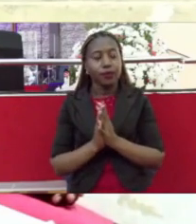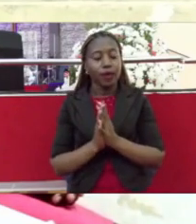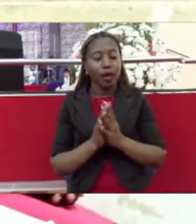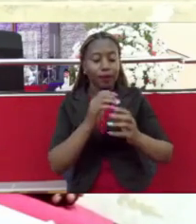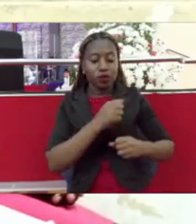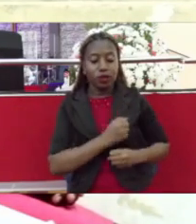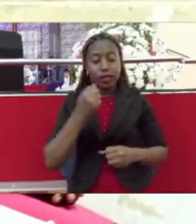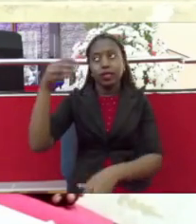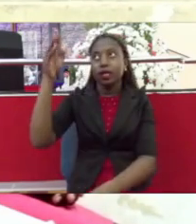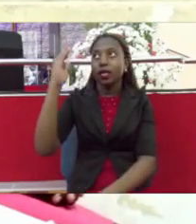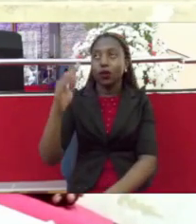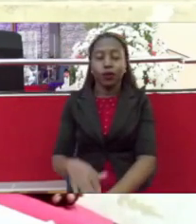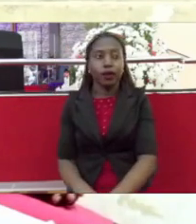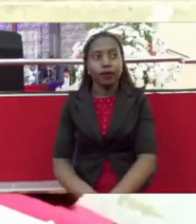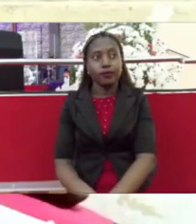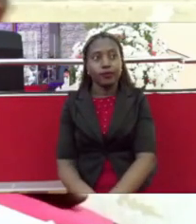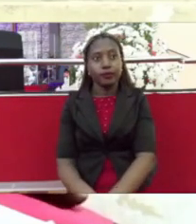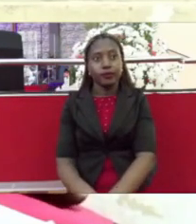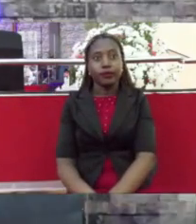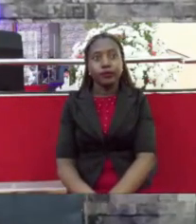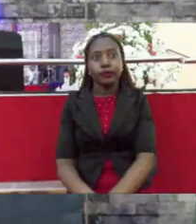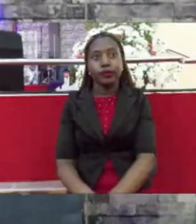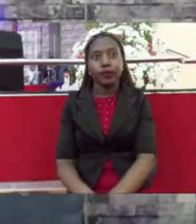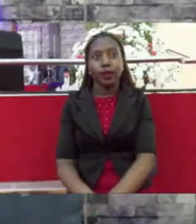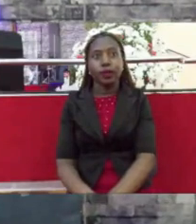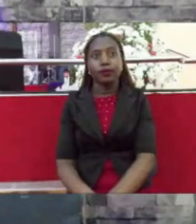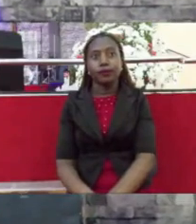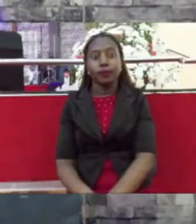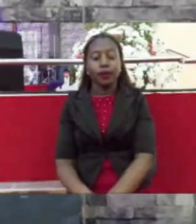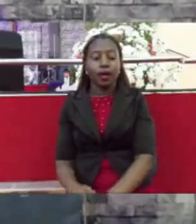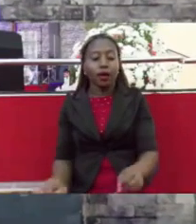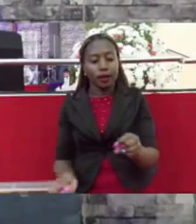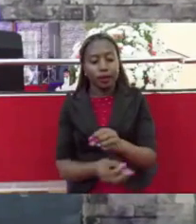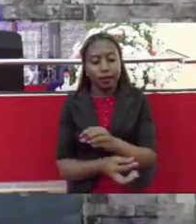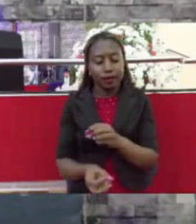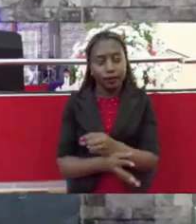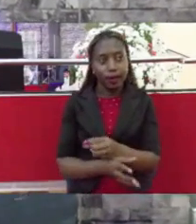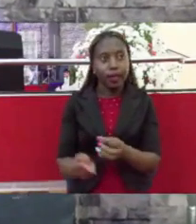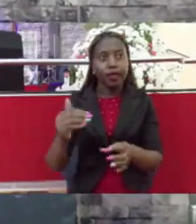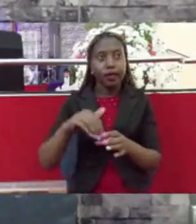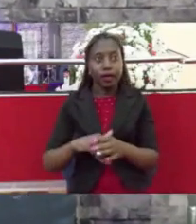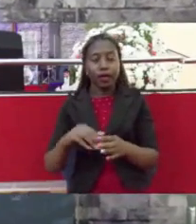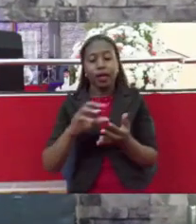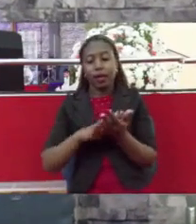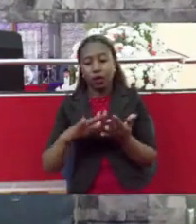Lord. Ukiwa unamwamini ya Mungu. And this is captured in the glorious promise of God in the scripture. Na